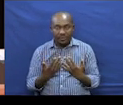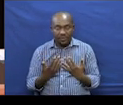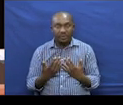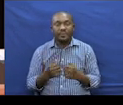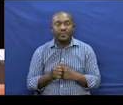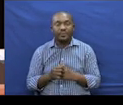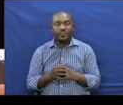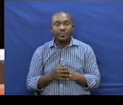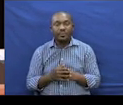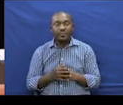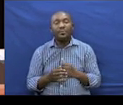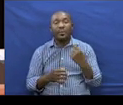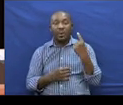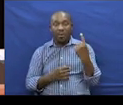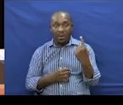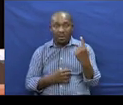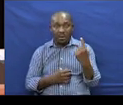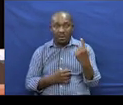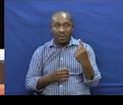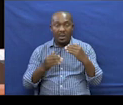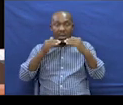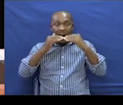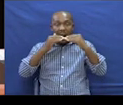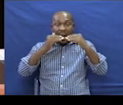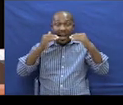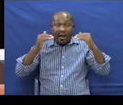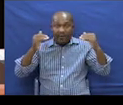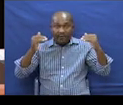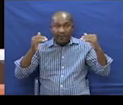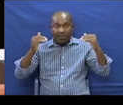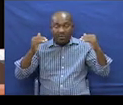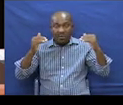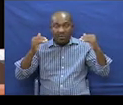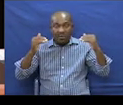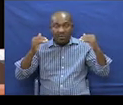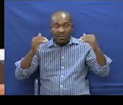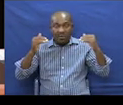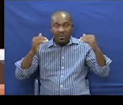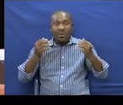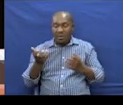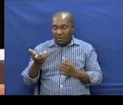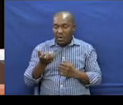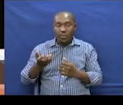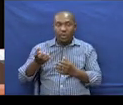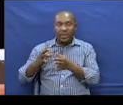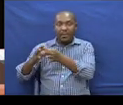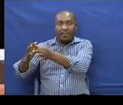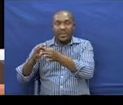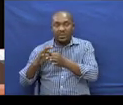to, the following. One is the level of community